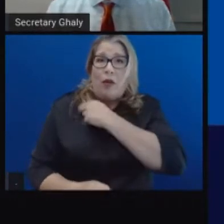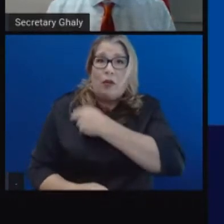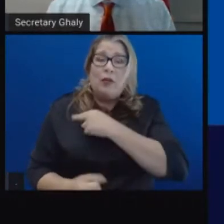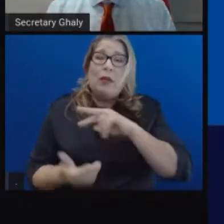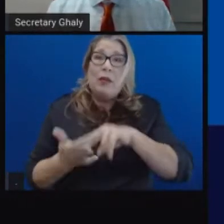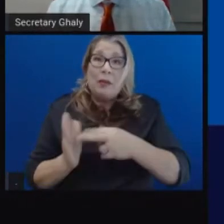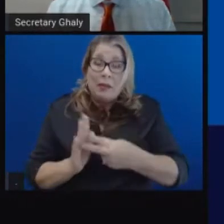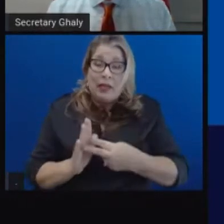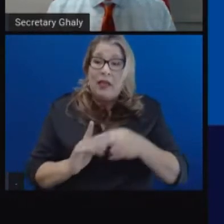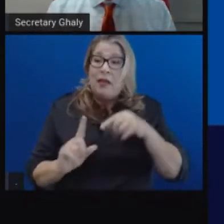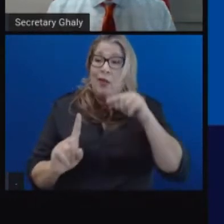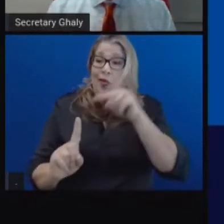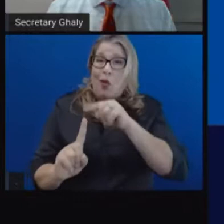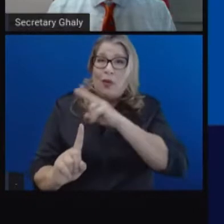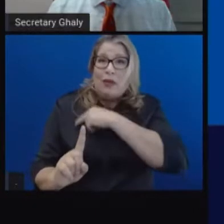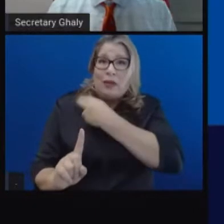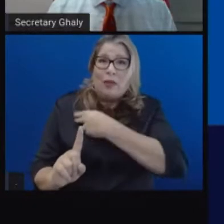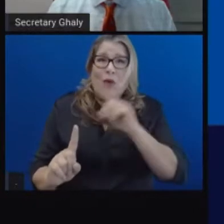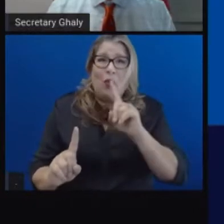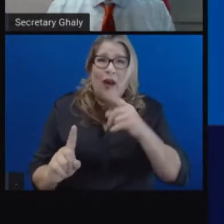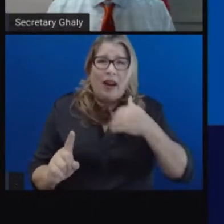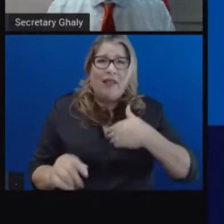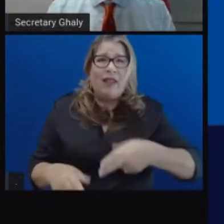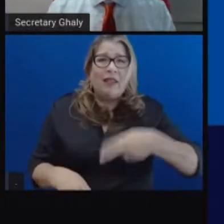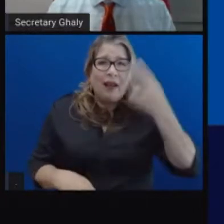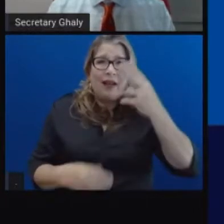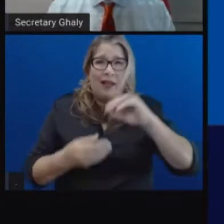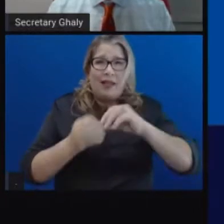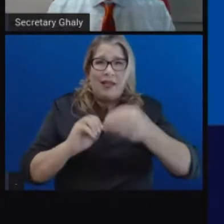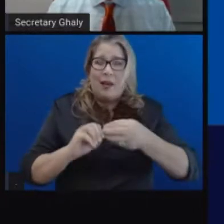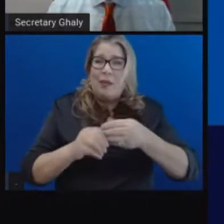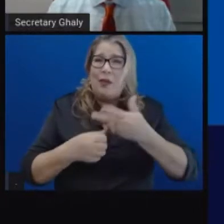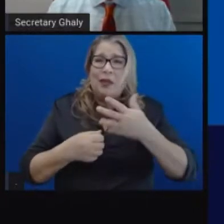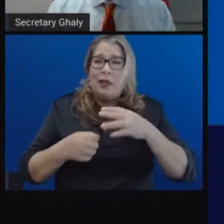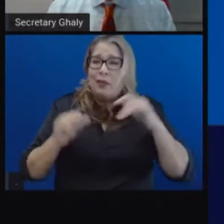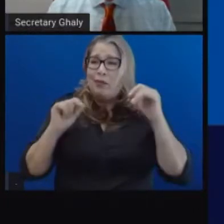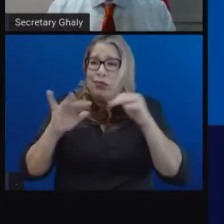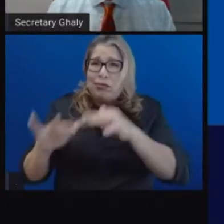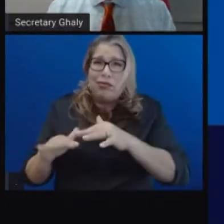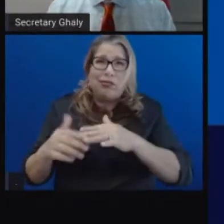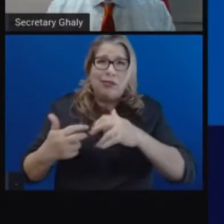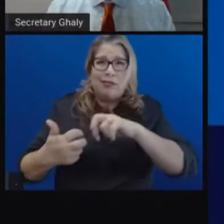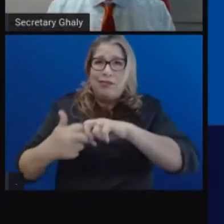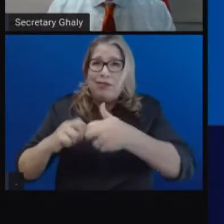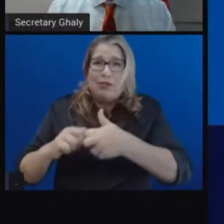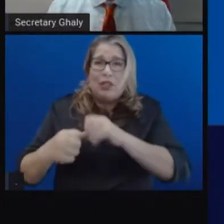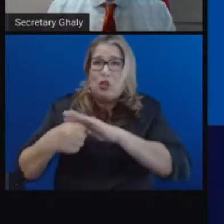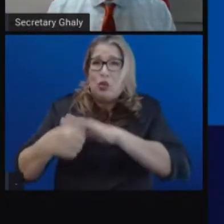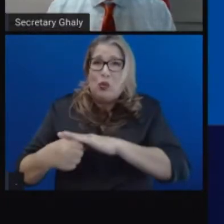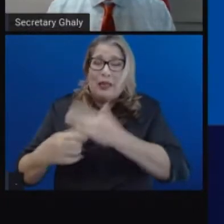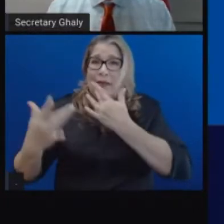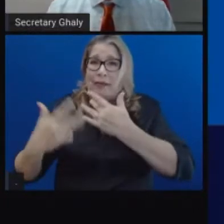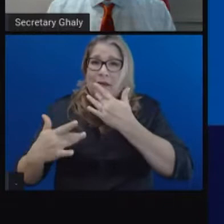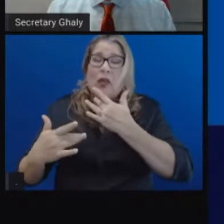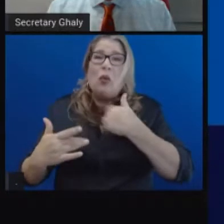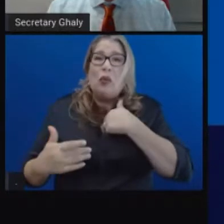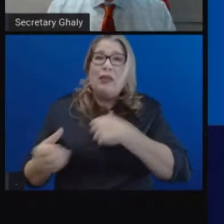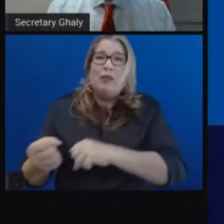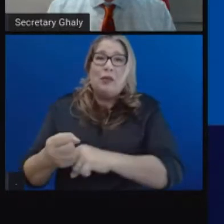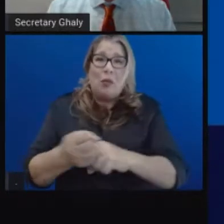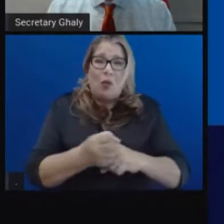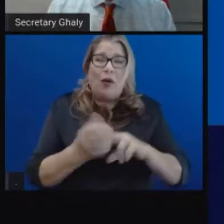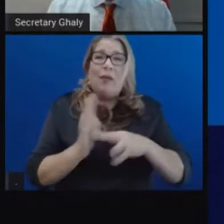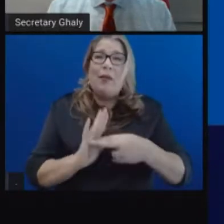impacted communities and to serve patients and those communities and save lives more effectively. I think some of